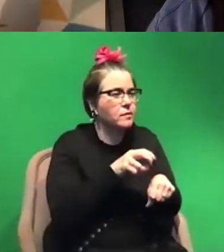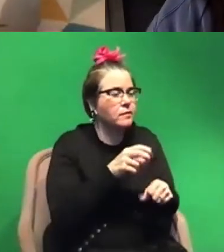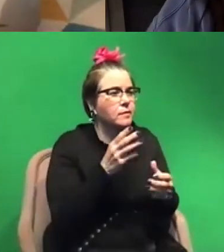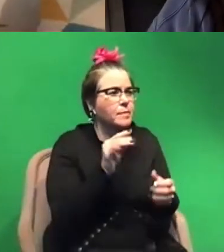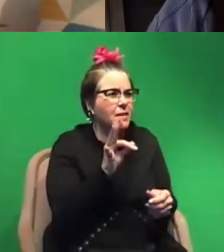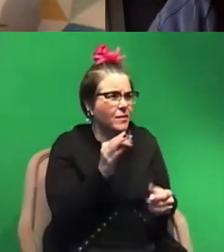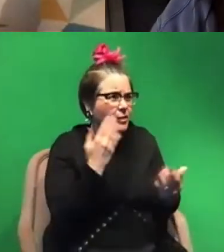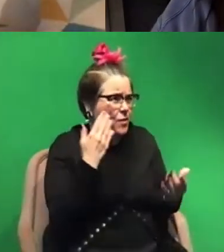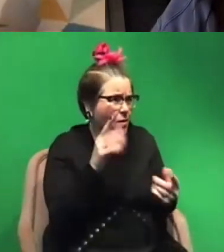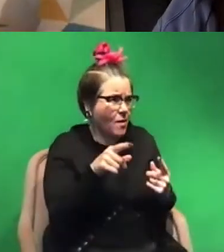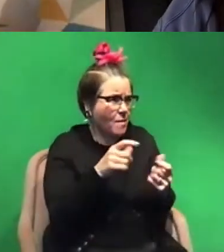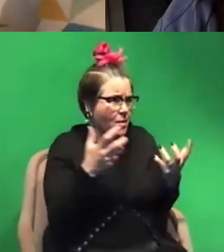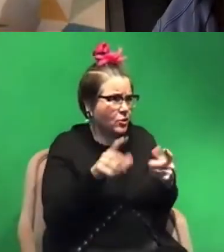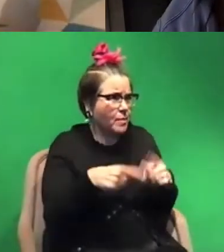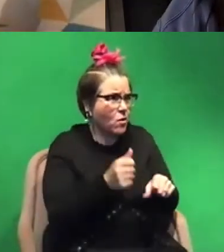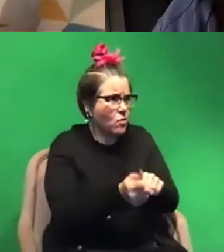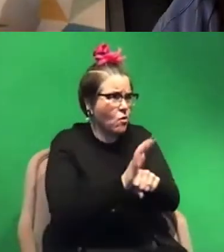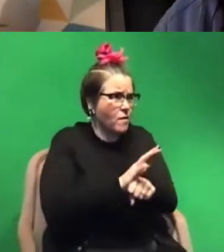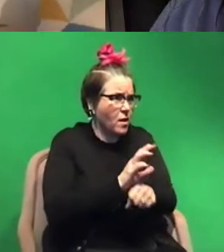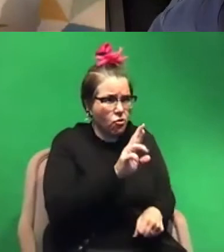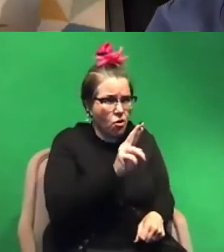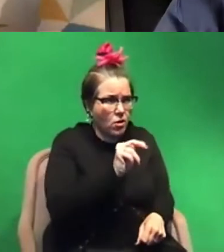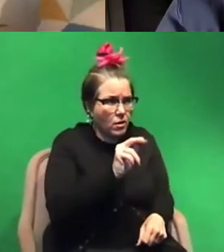much about coronavirus or RNA and DNA?